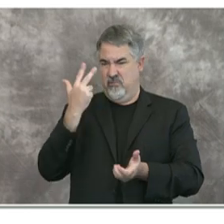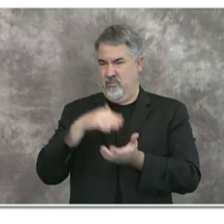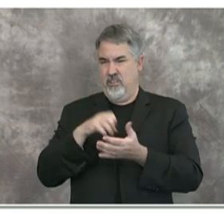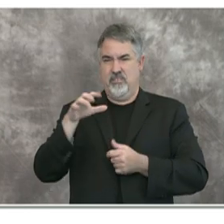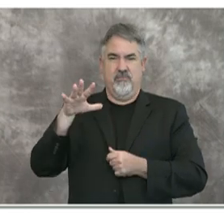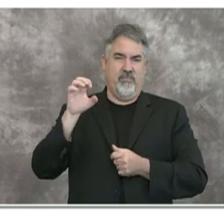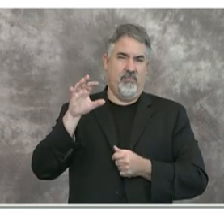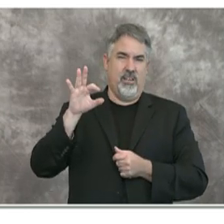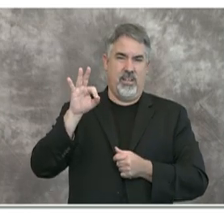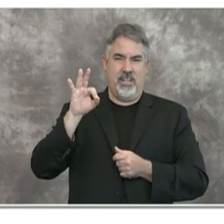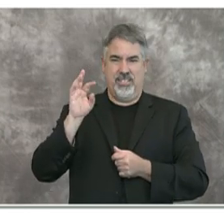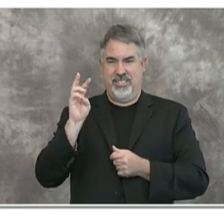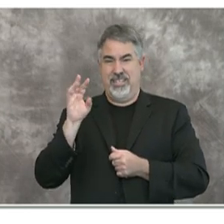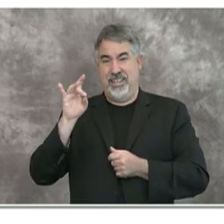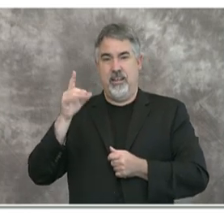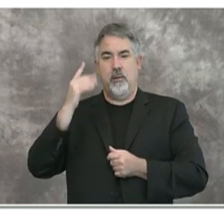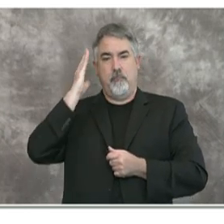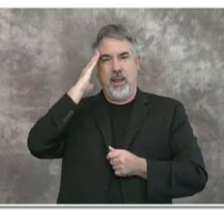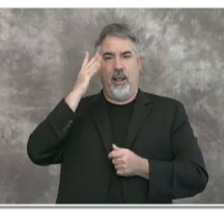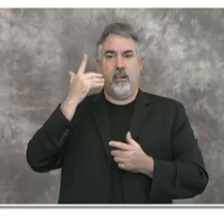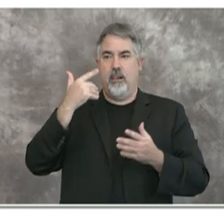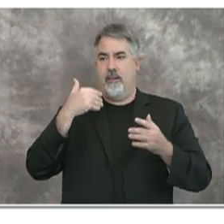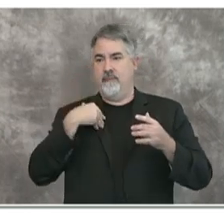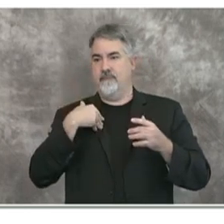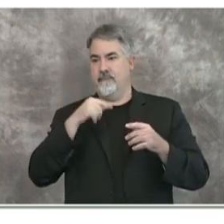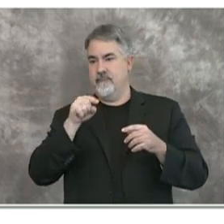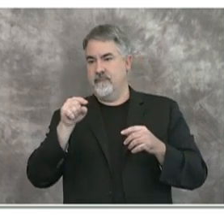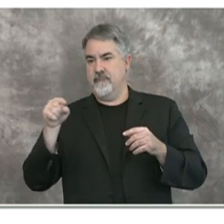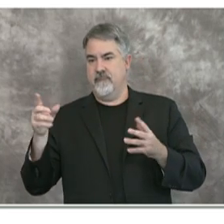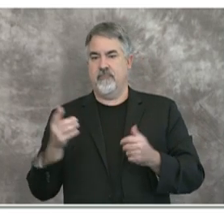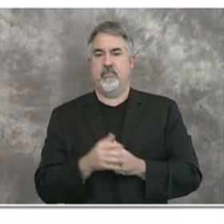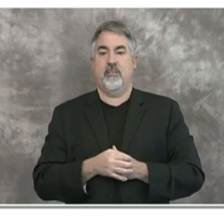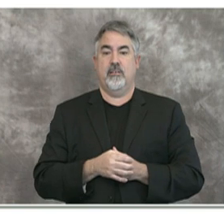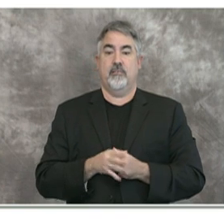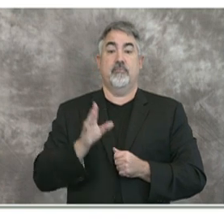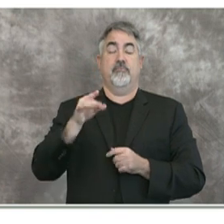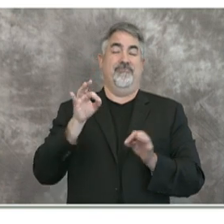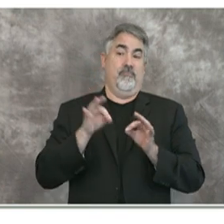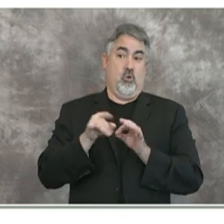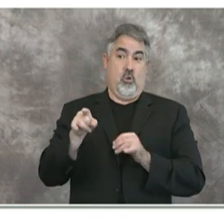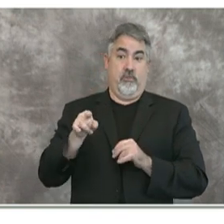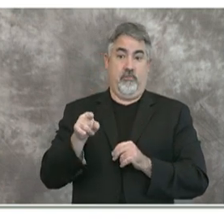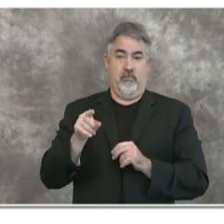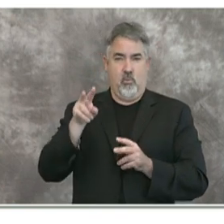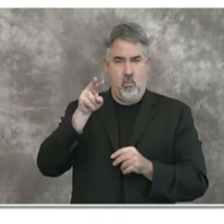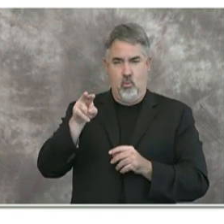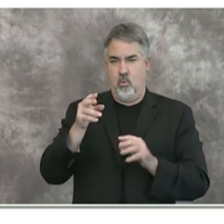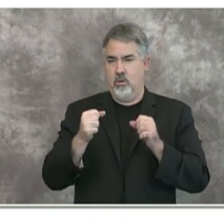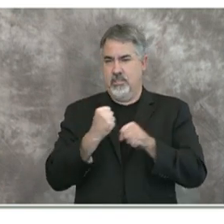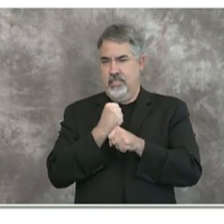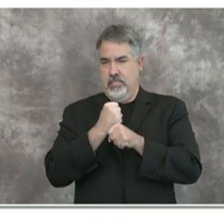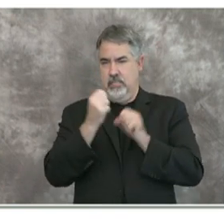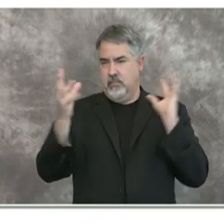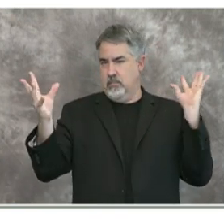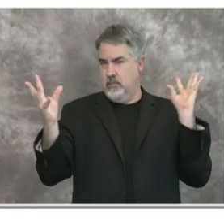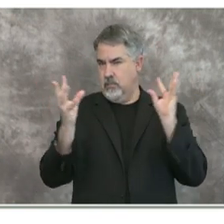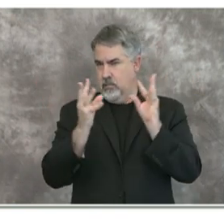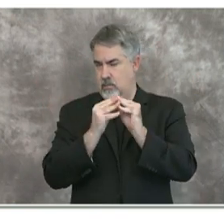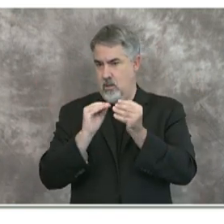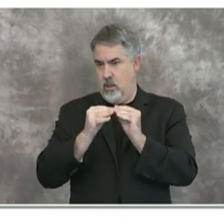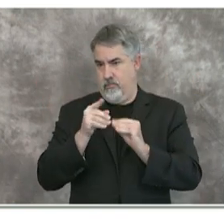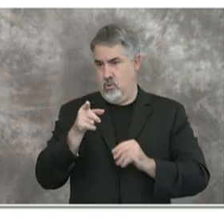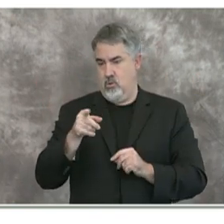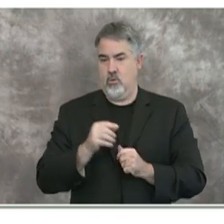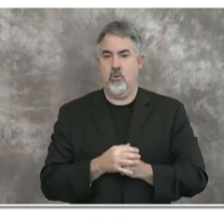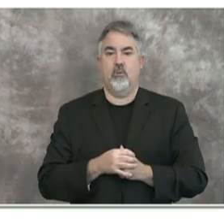3,598. And then last chart here is just our cumulative numbers. Wanted to reflect